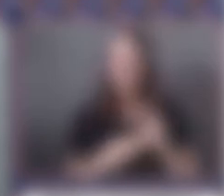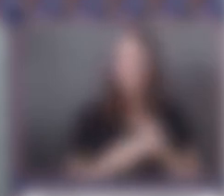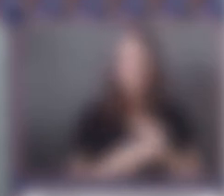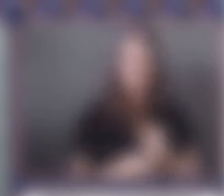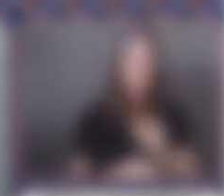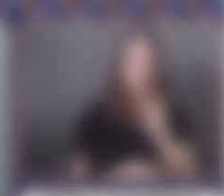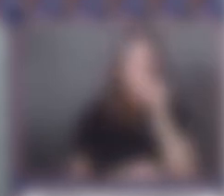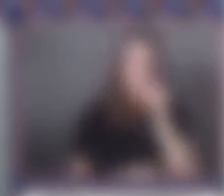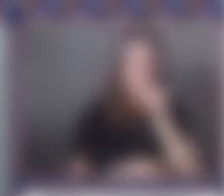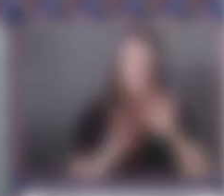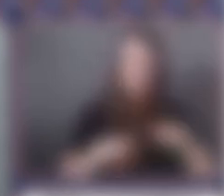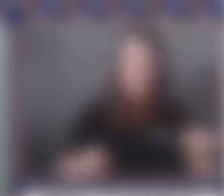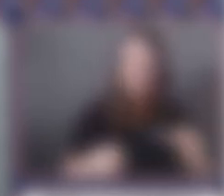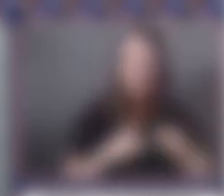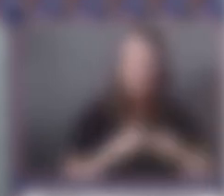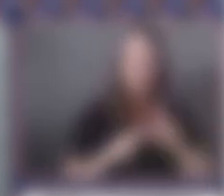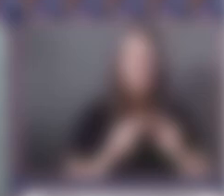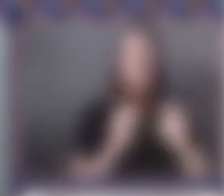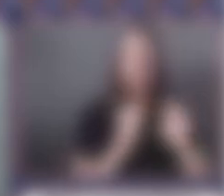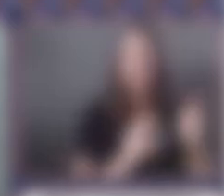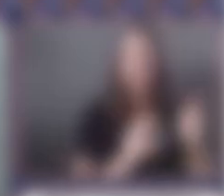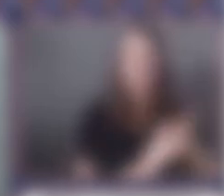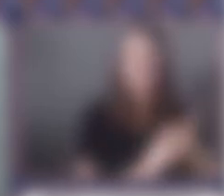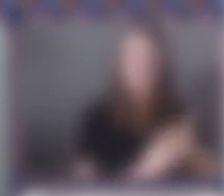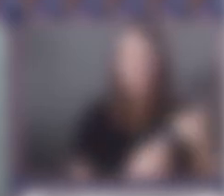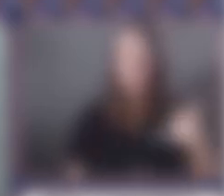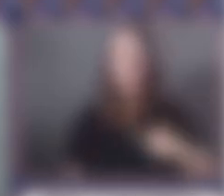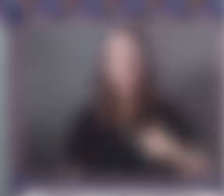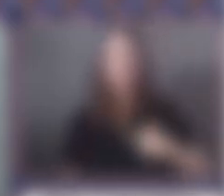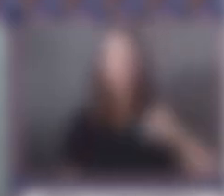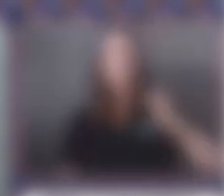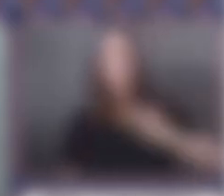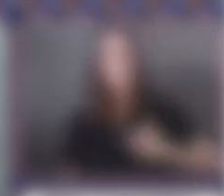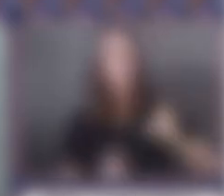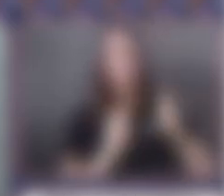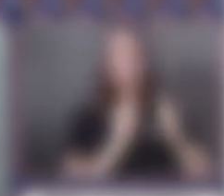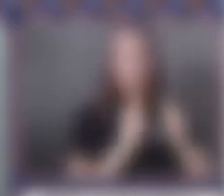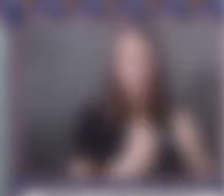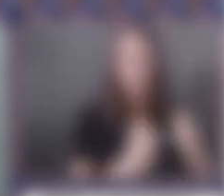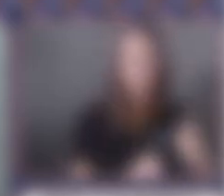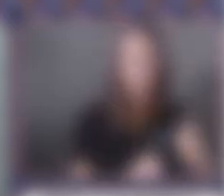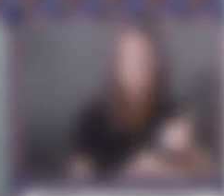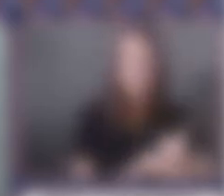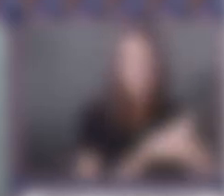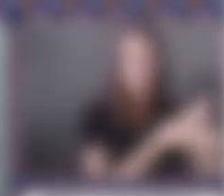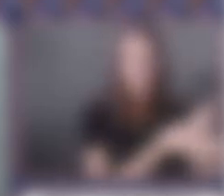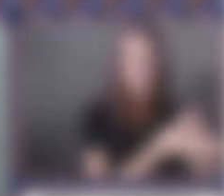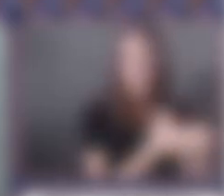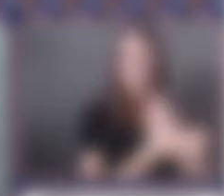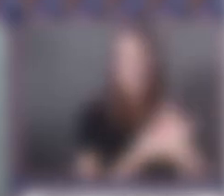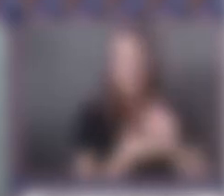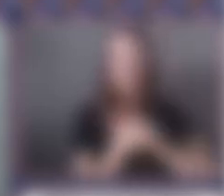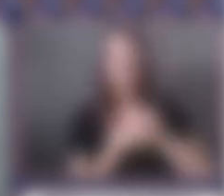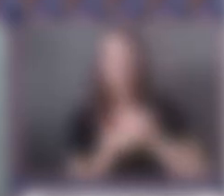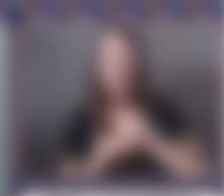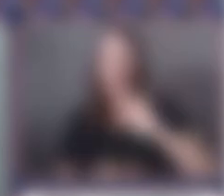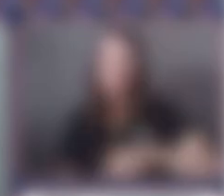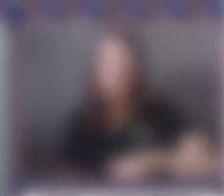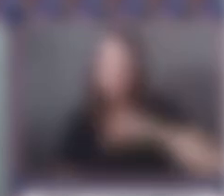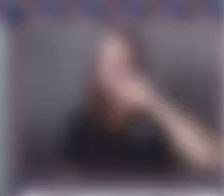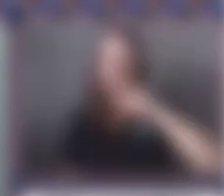point here is to invest early so they benefit from investment and do not need as much support later in life, consistent with the objects of the